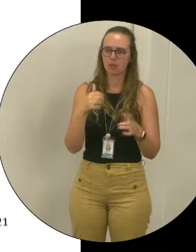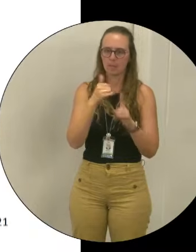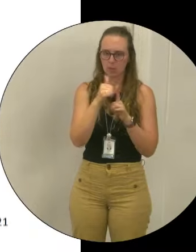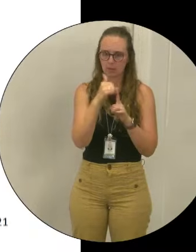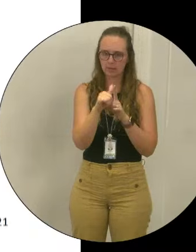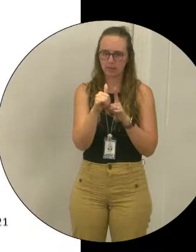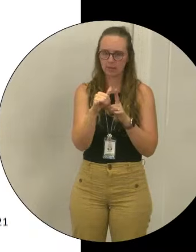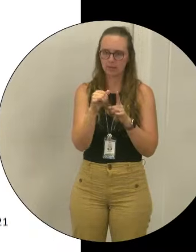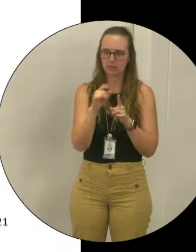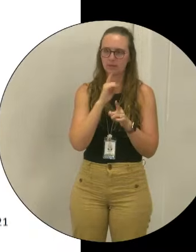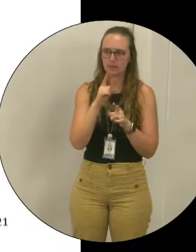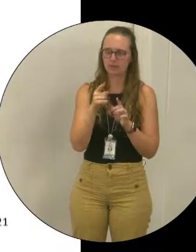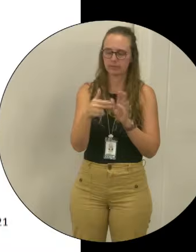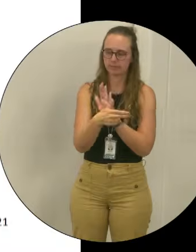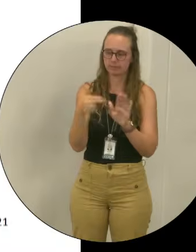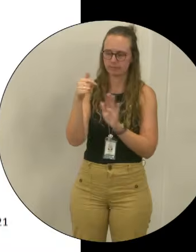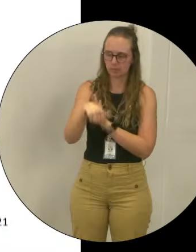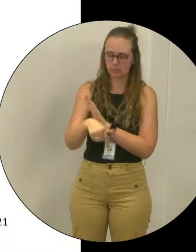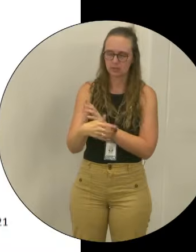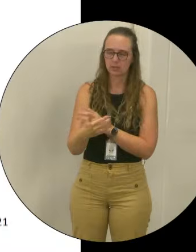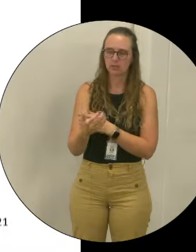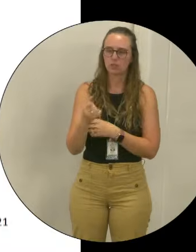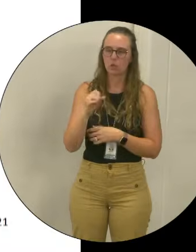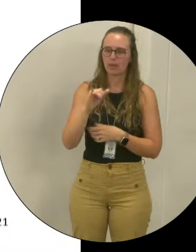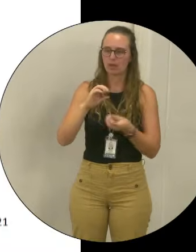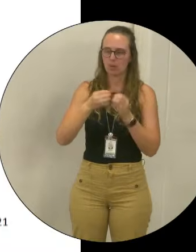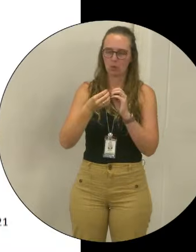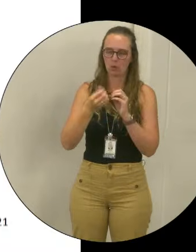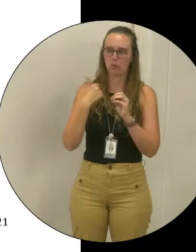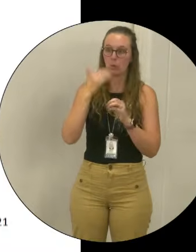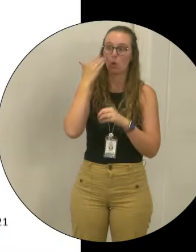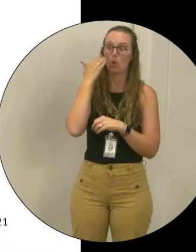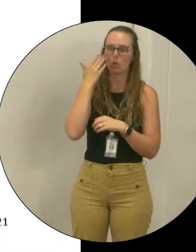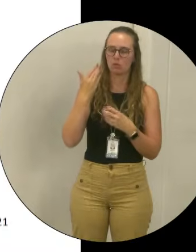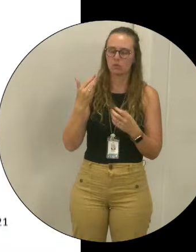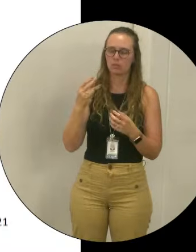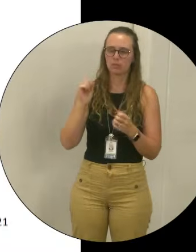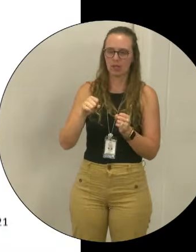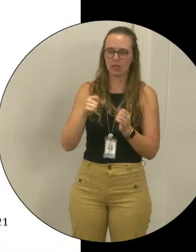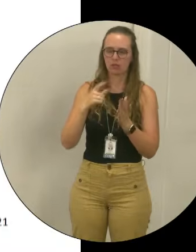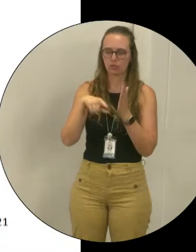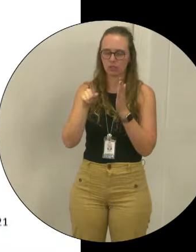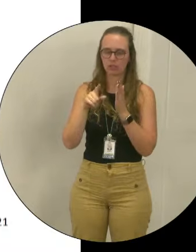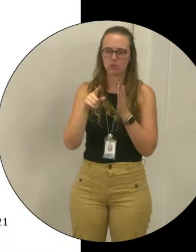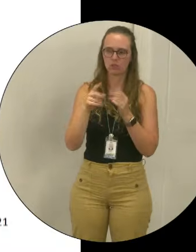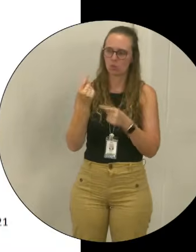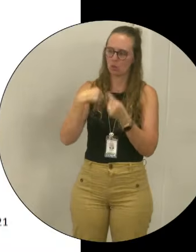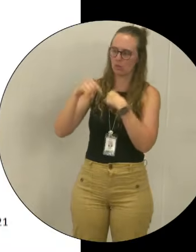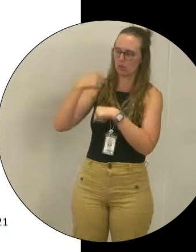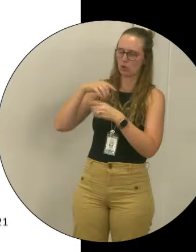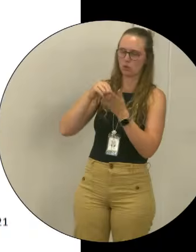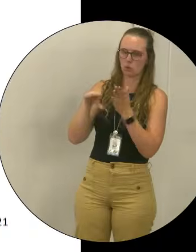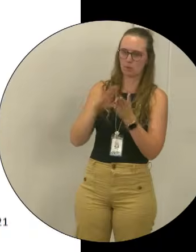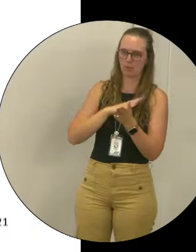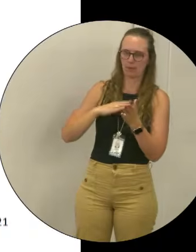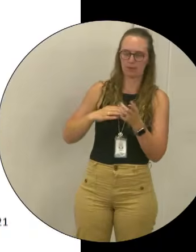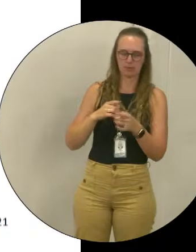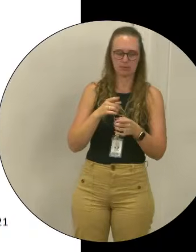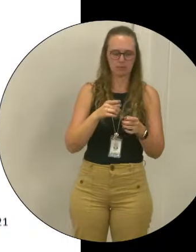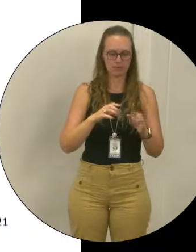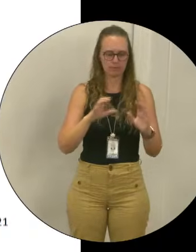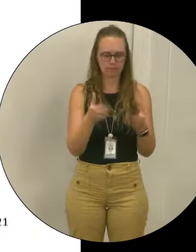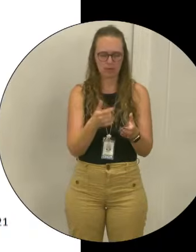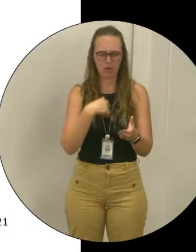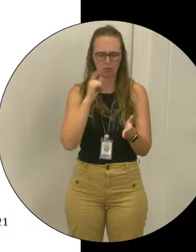bullying is this, and no matter what, so that number, we know we can verifiably then go back to our student body and say,